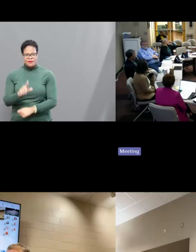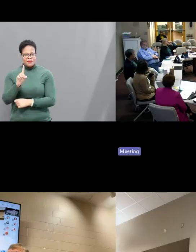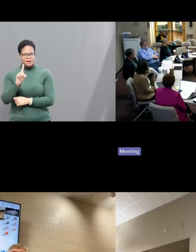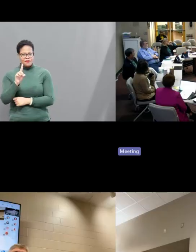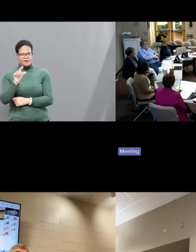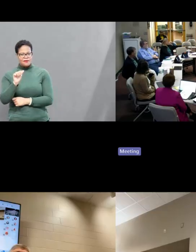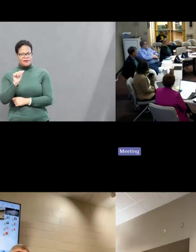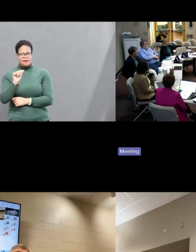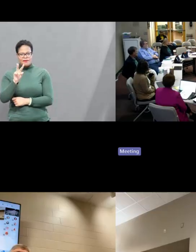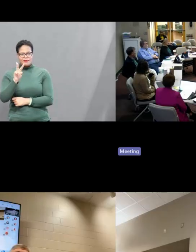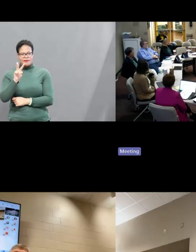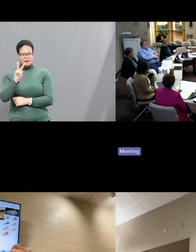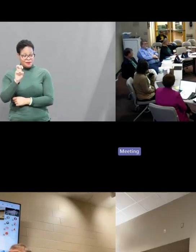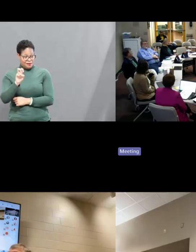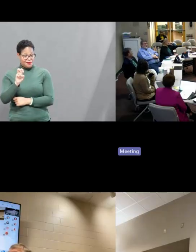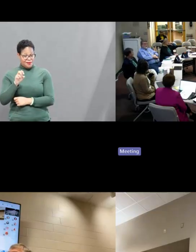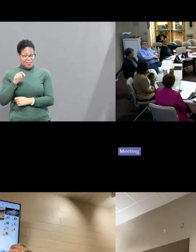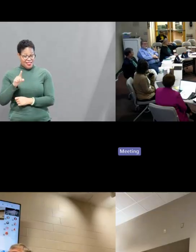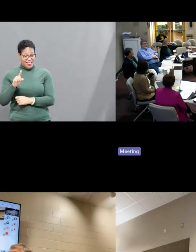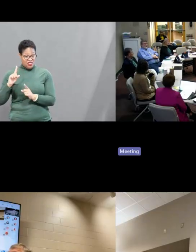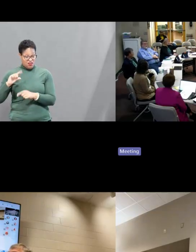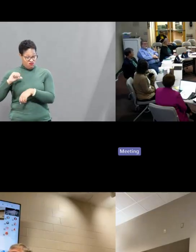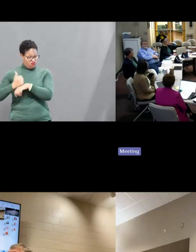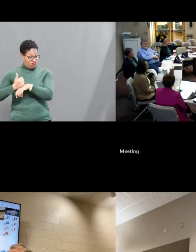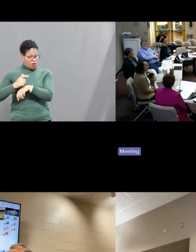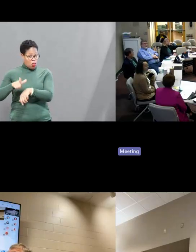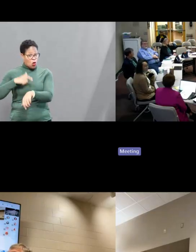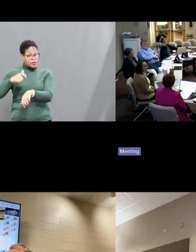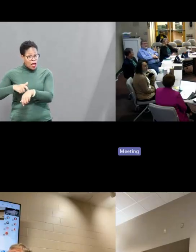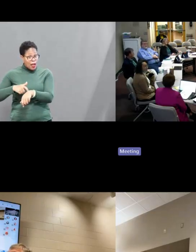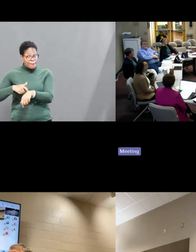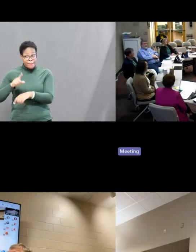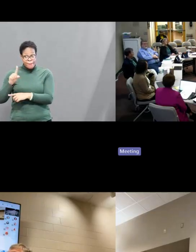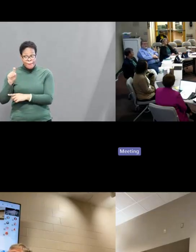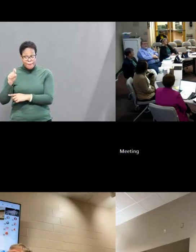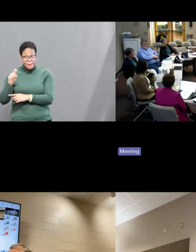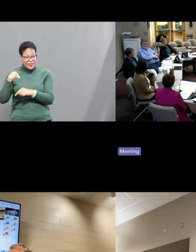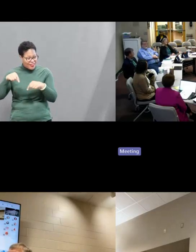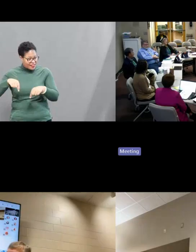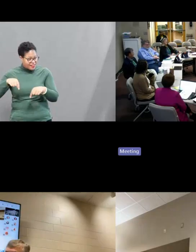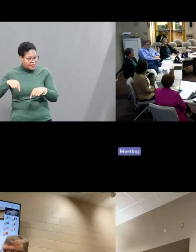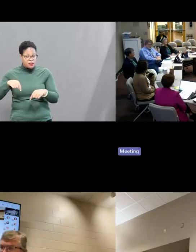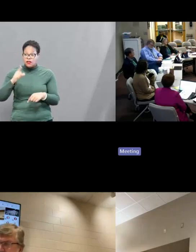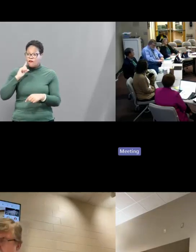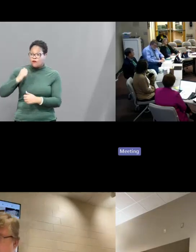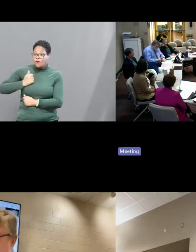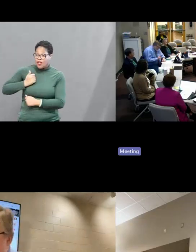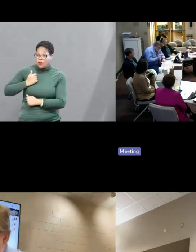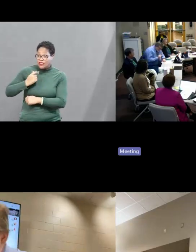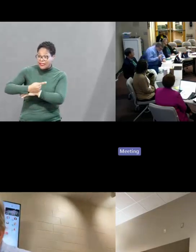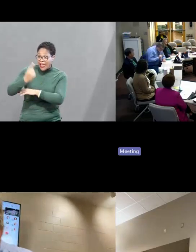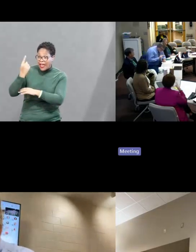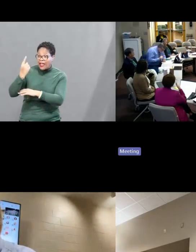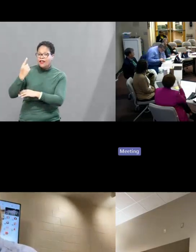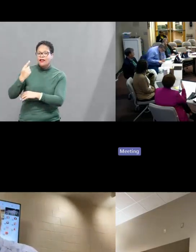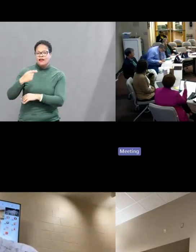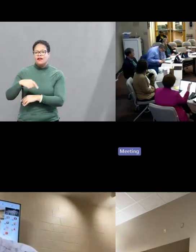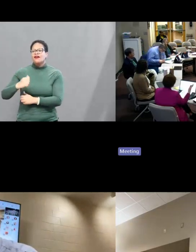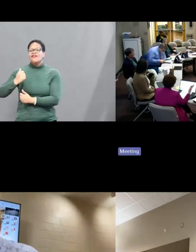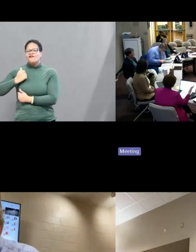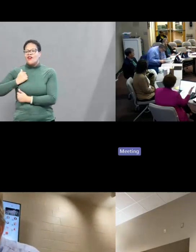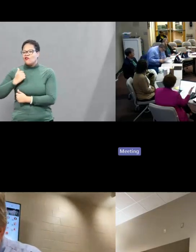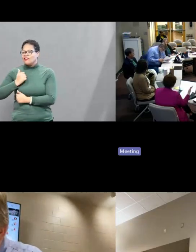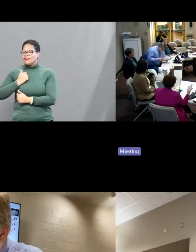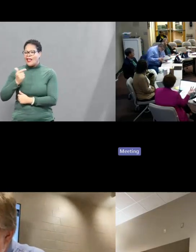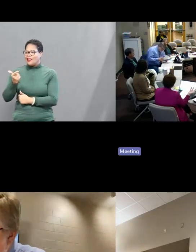Has this been in place for a long, long time? This, For Veterans Day. yeah, Well, Veterans Day